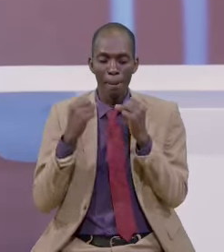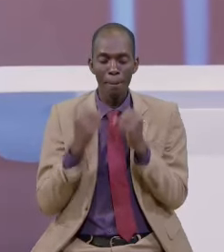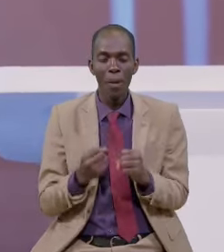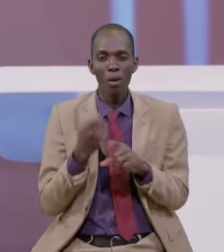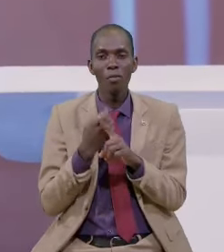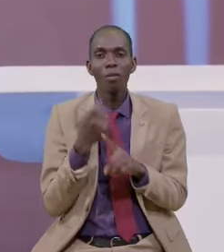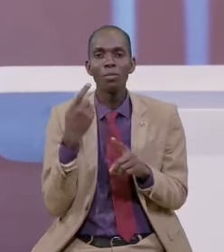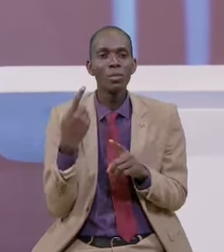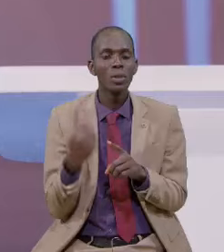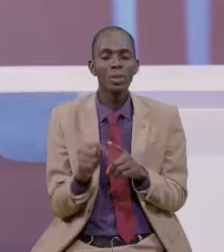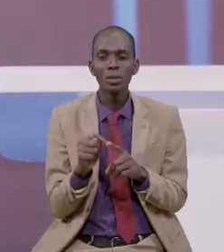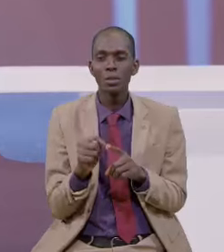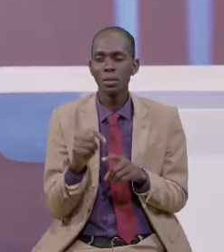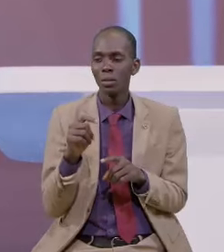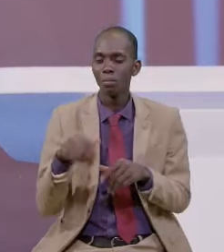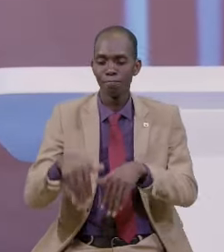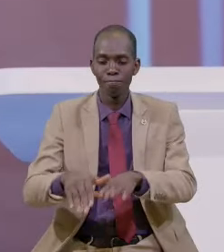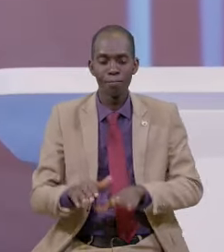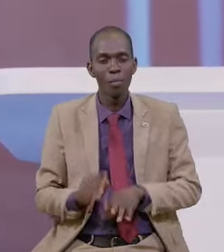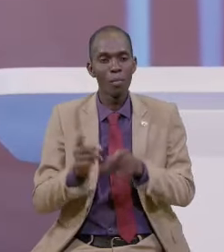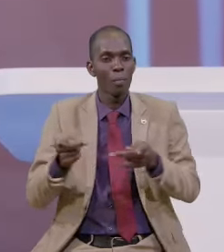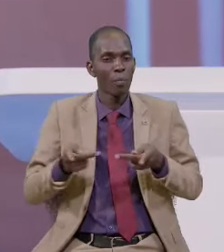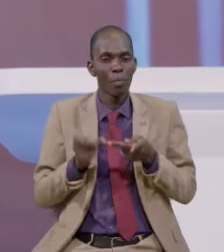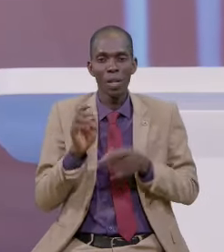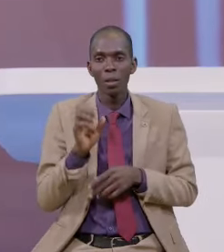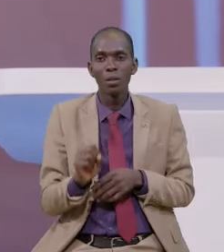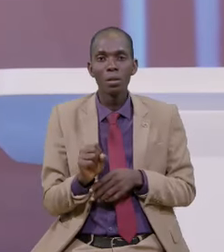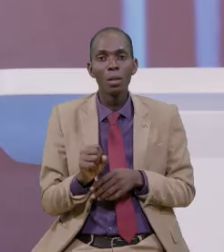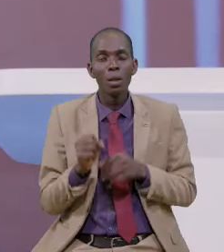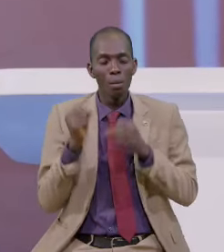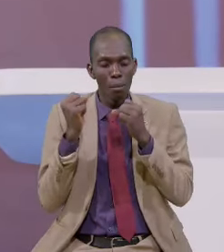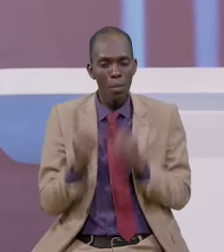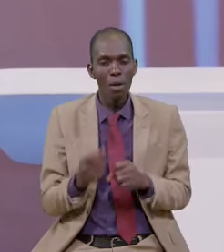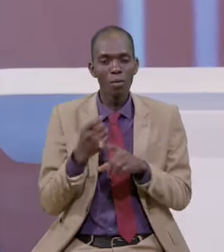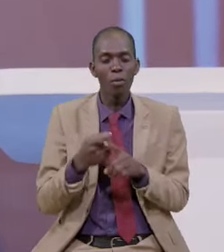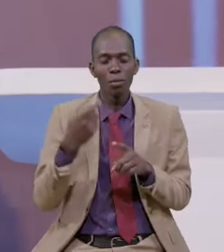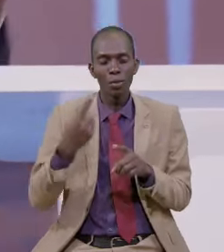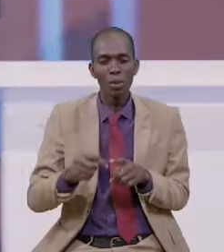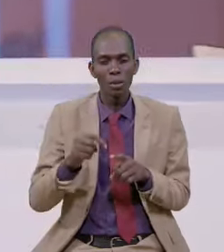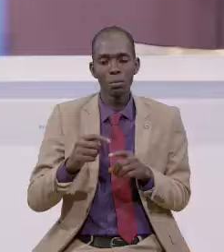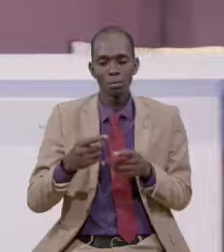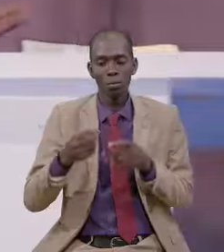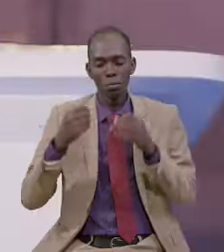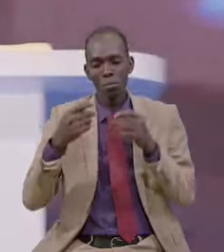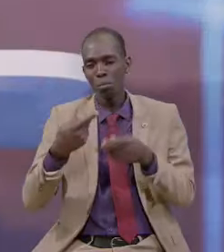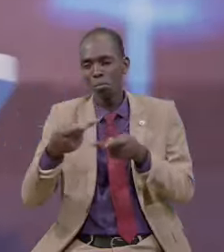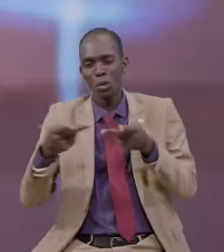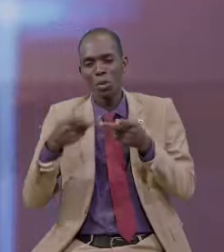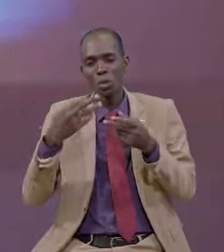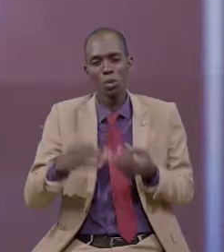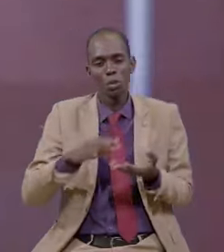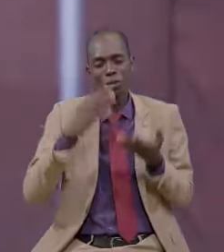cemetery, power from the realm of darkness and death, and it comes